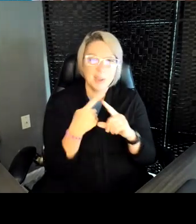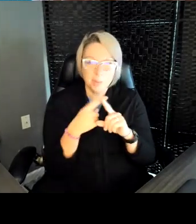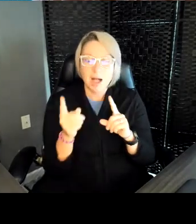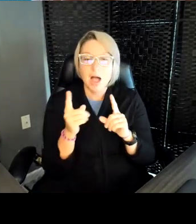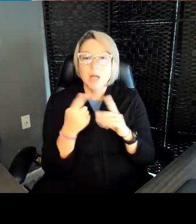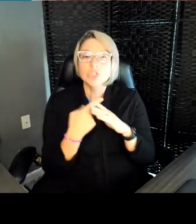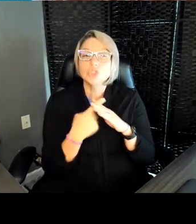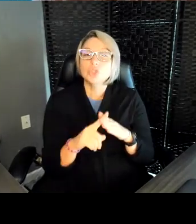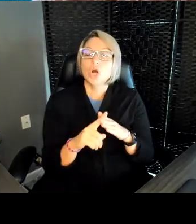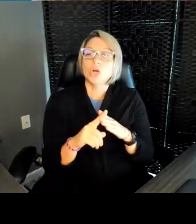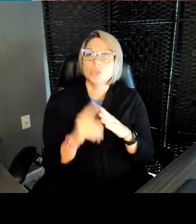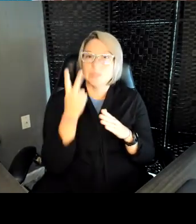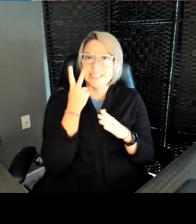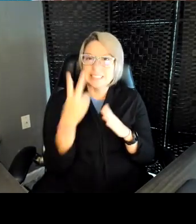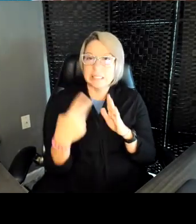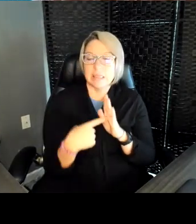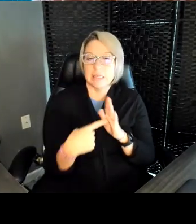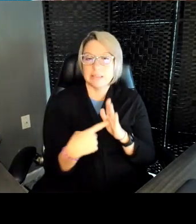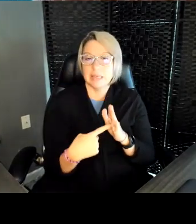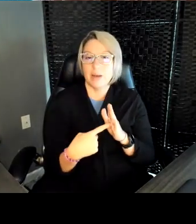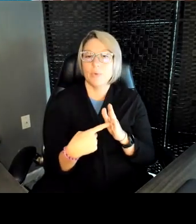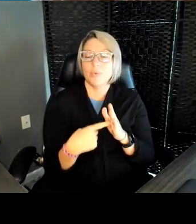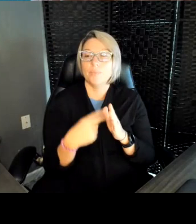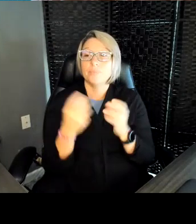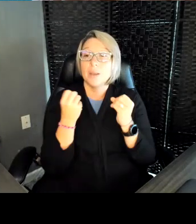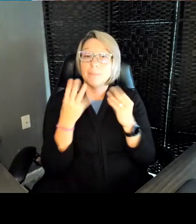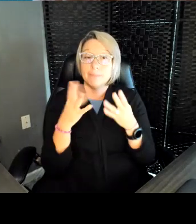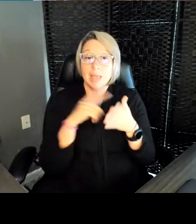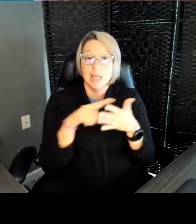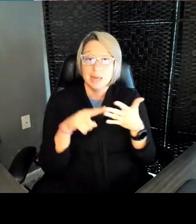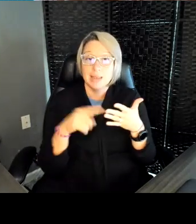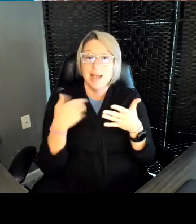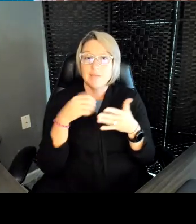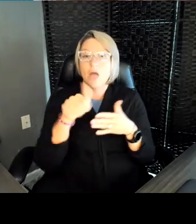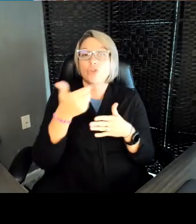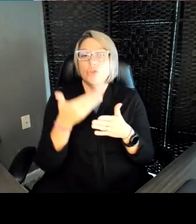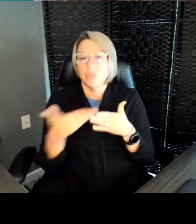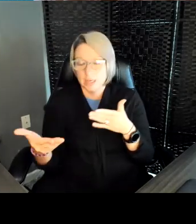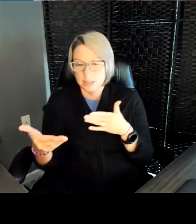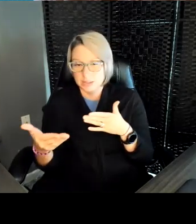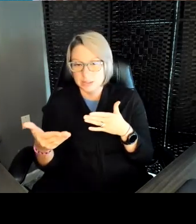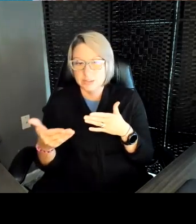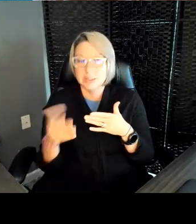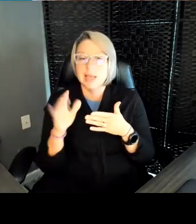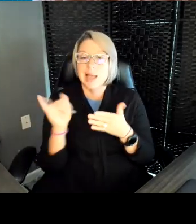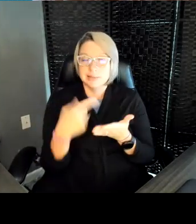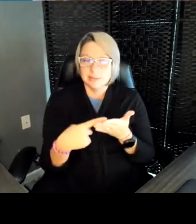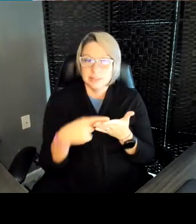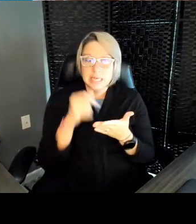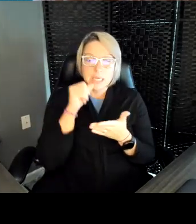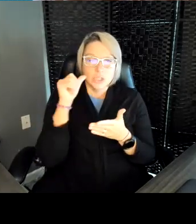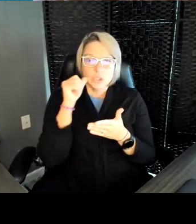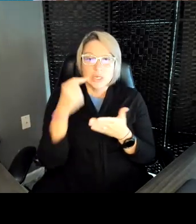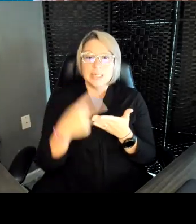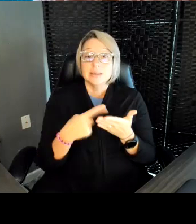an example. What you've also heard is that many of these conditions have other things. And as we talked about yesterday, sometimes when there's